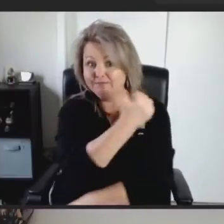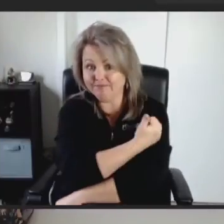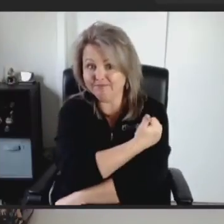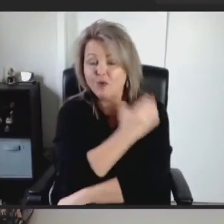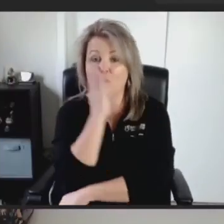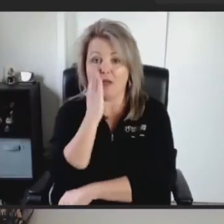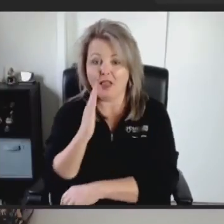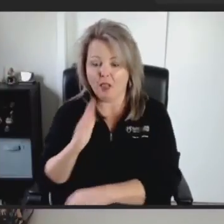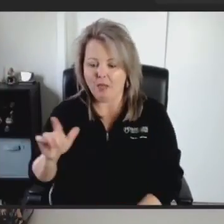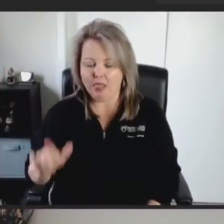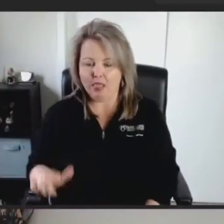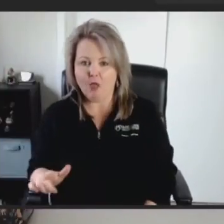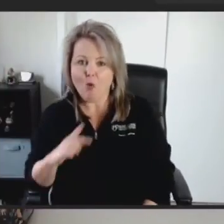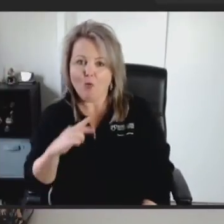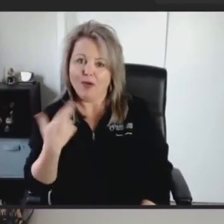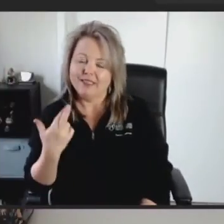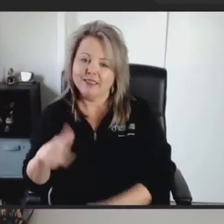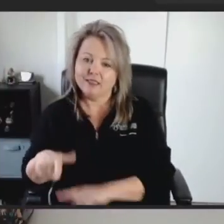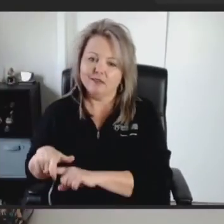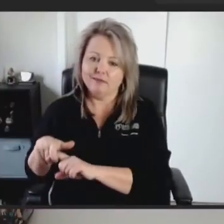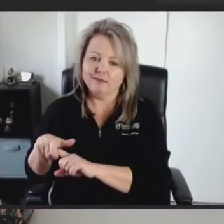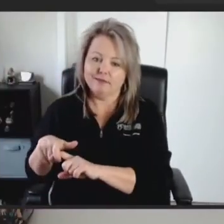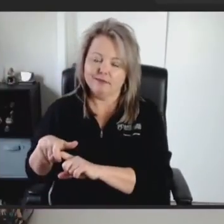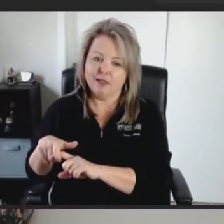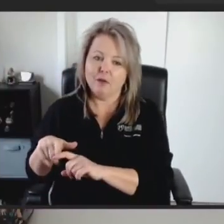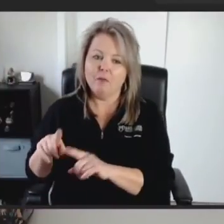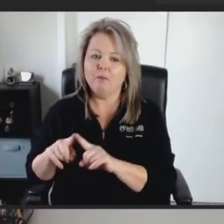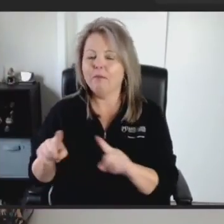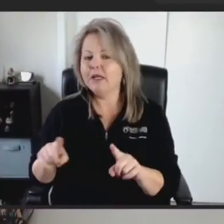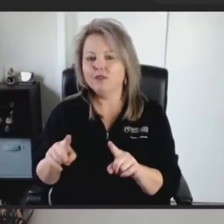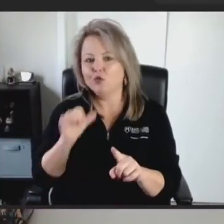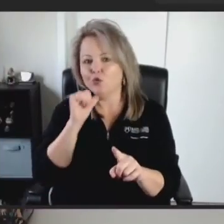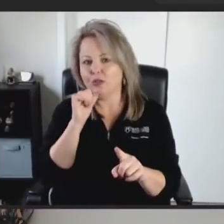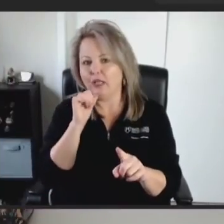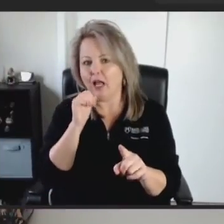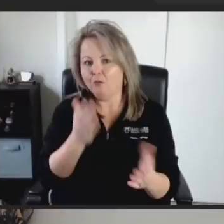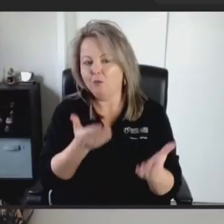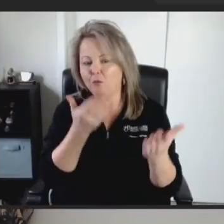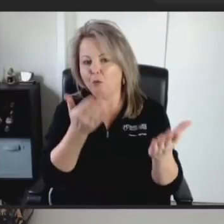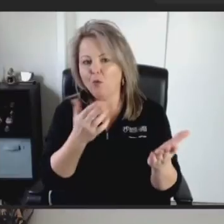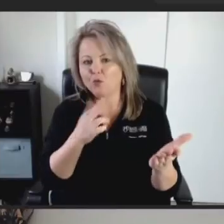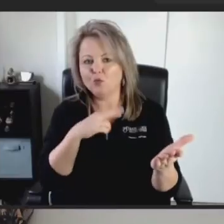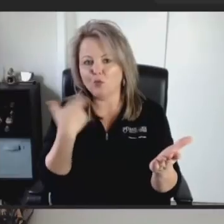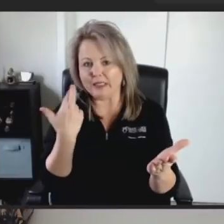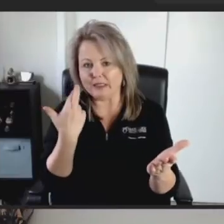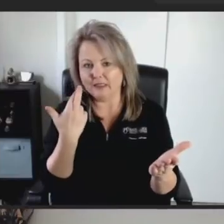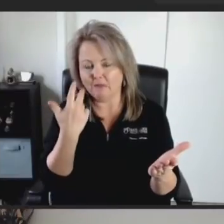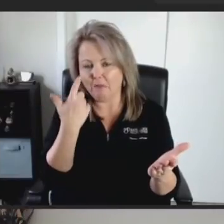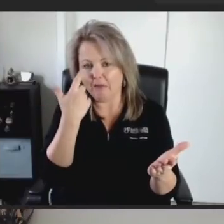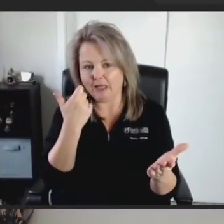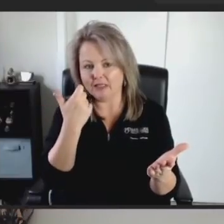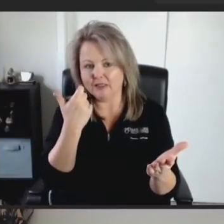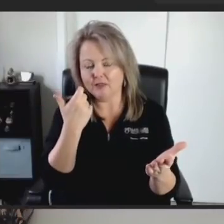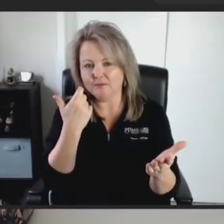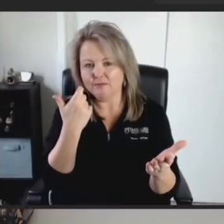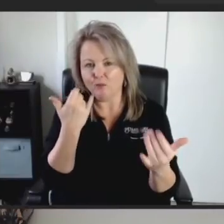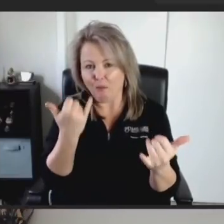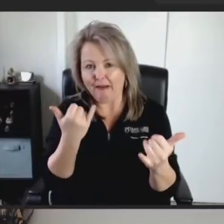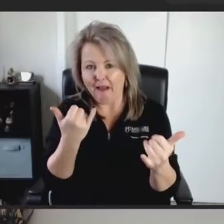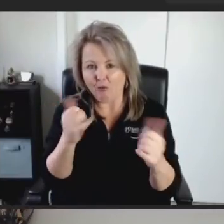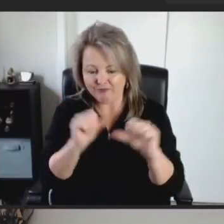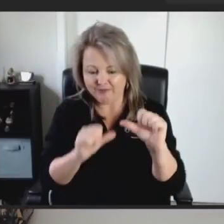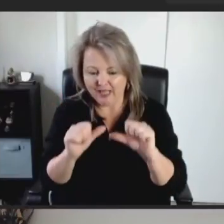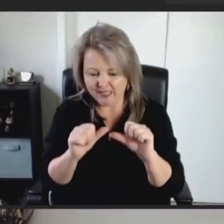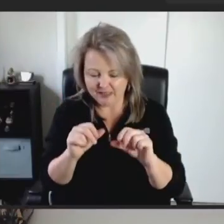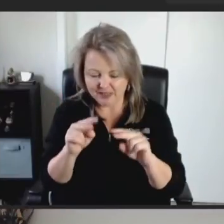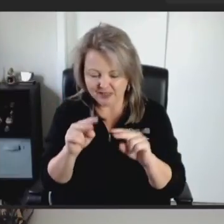holding off for now. But theoretically, it should not pose risk. There just needs to be a little bit more looking into that. Yeah,